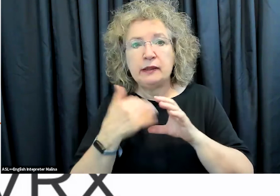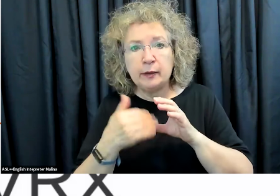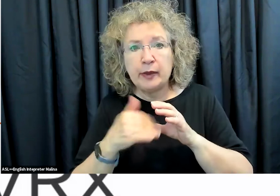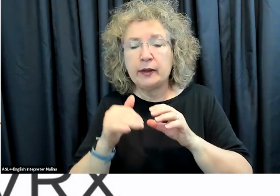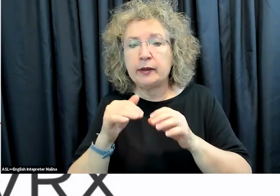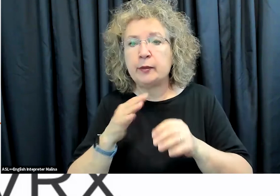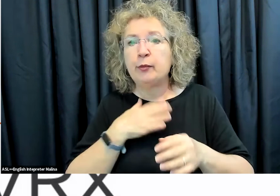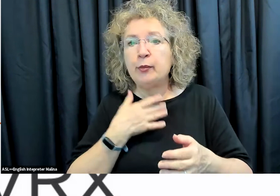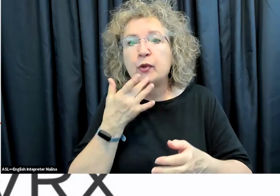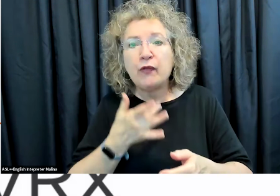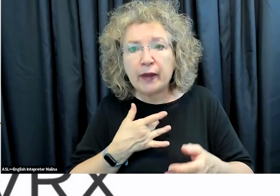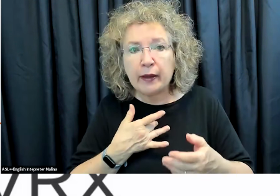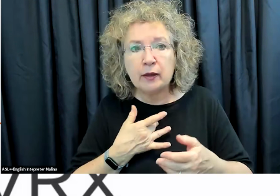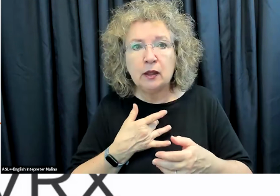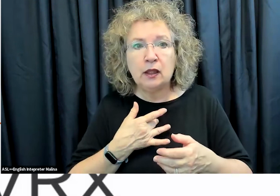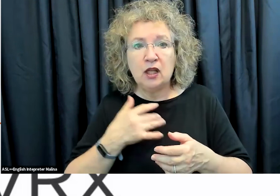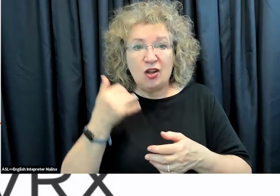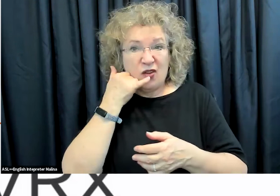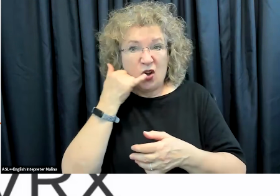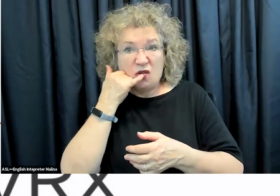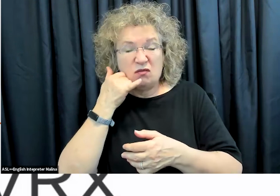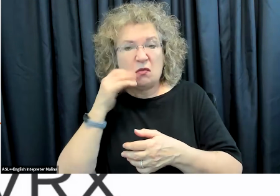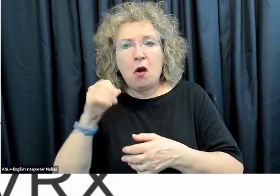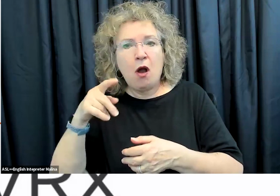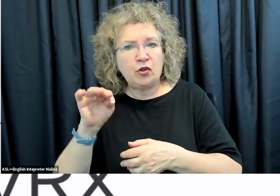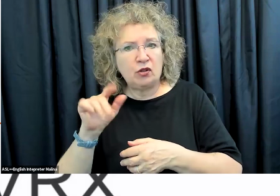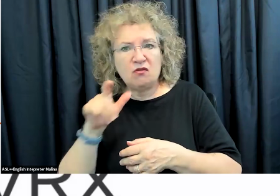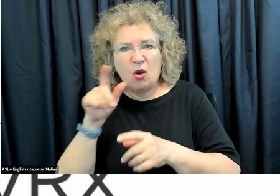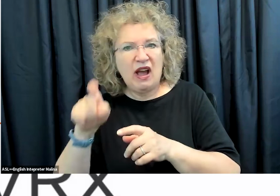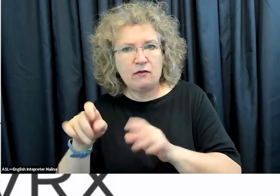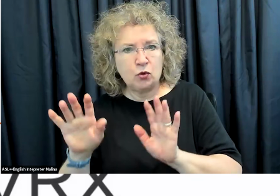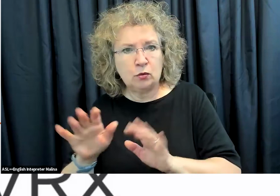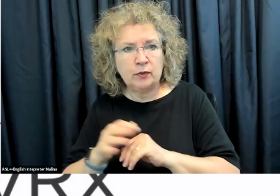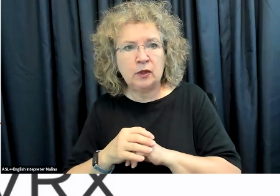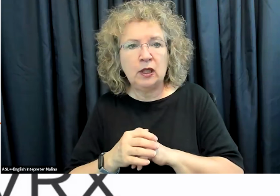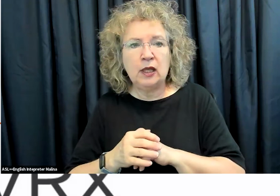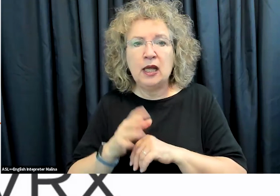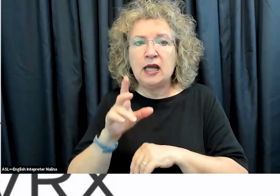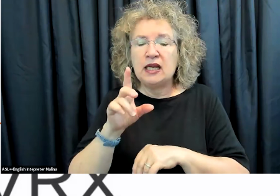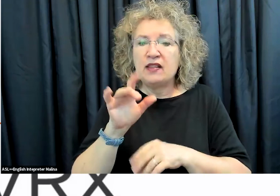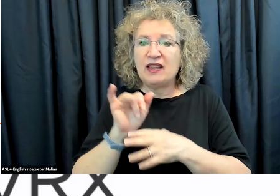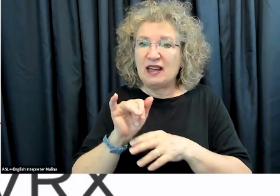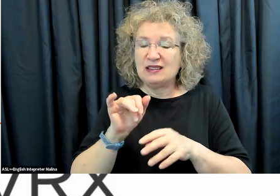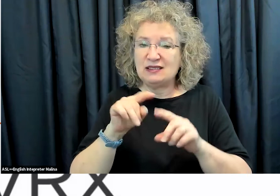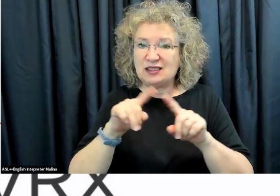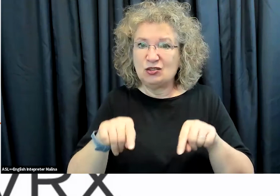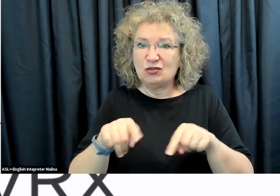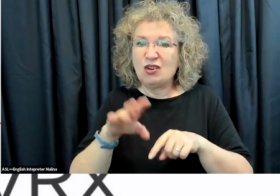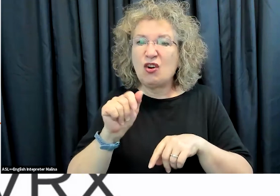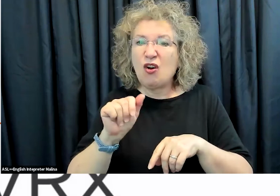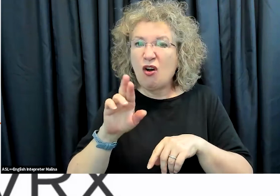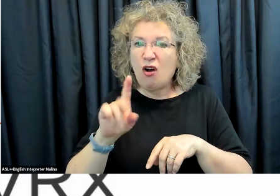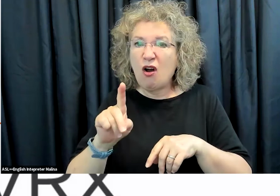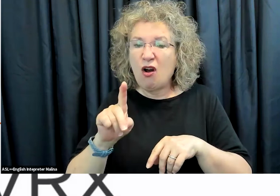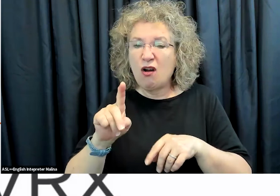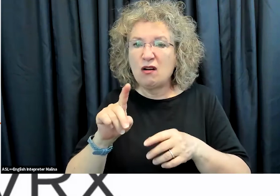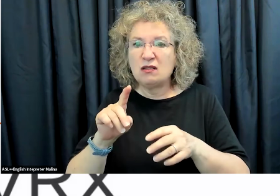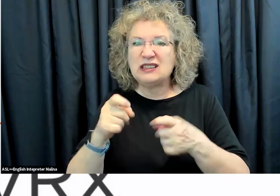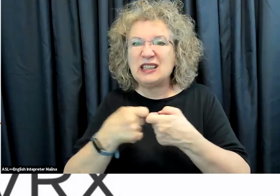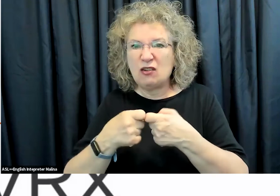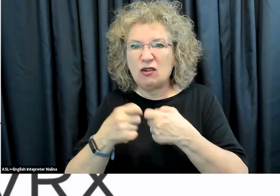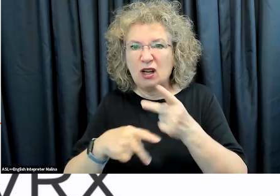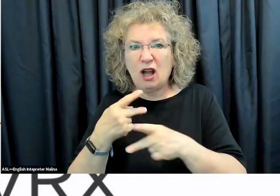digital discount card will then appear on your screen. You can save this to your Apple Wallet or download it to your phone.